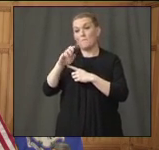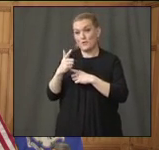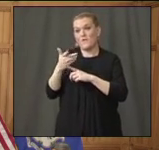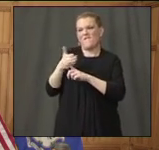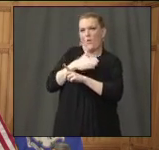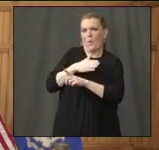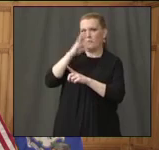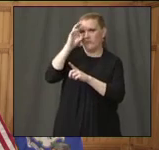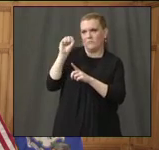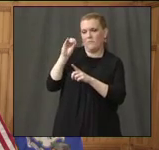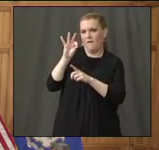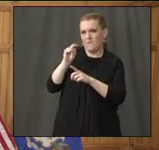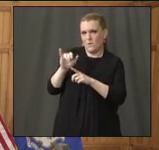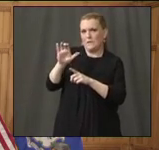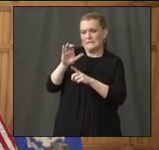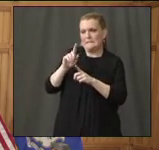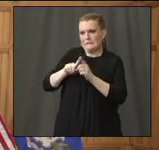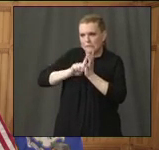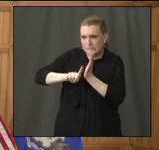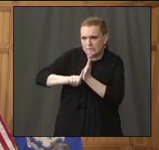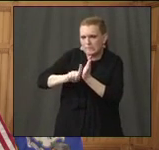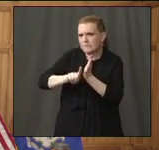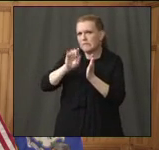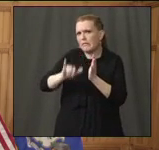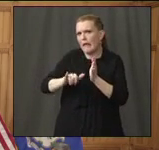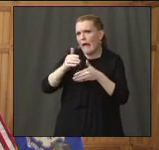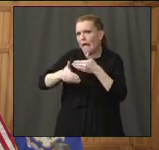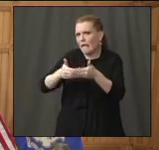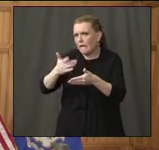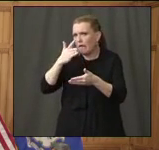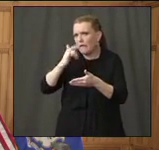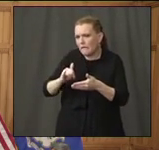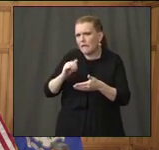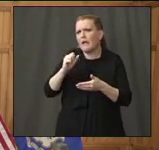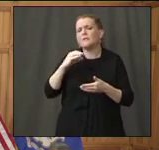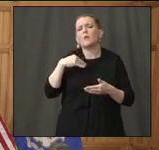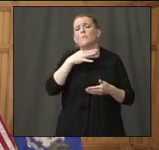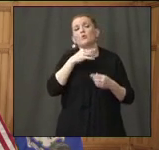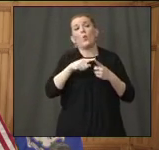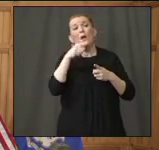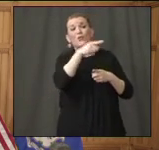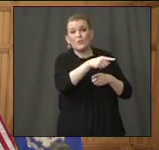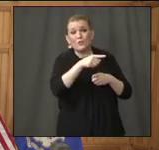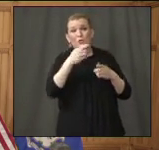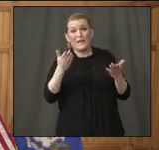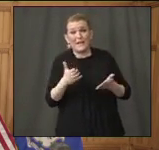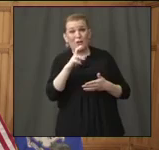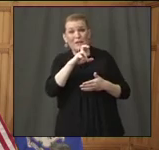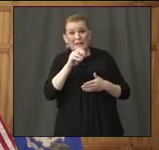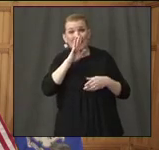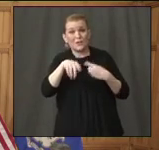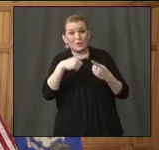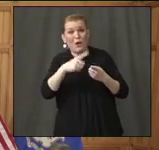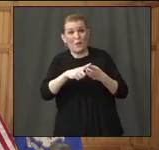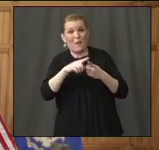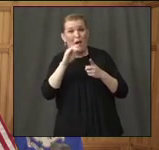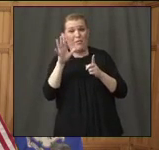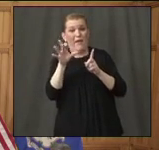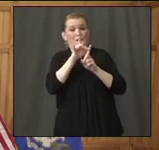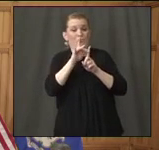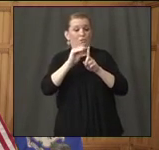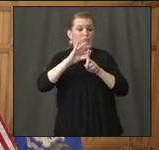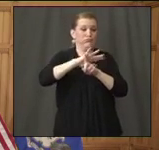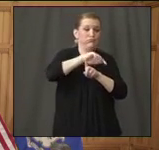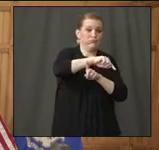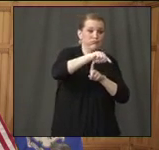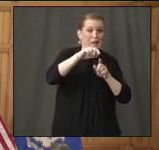looking at contact tracing, are you looking at maybe locals managing it? Would states and localities, would you, if you did